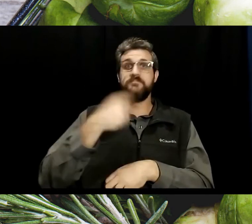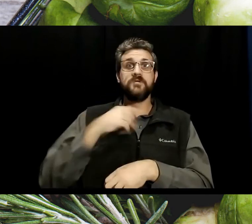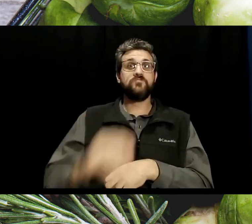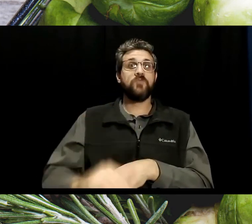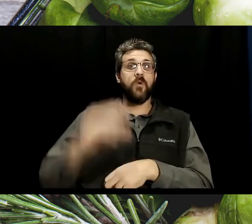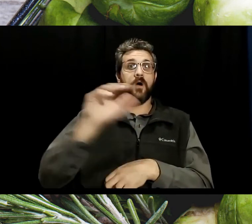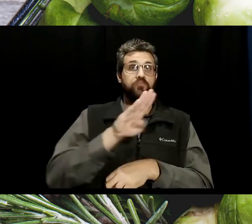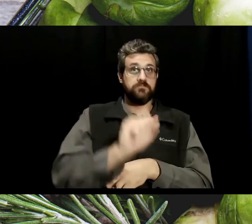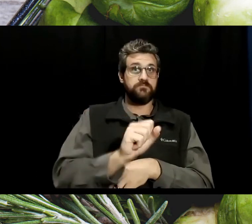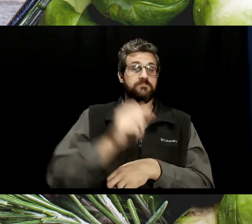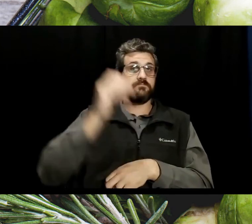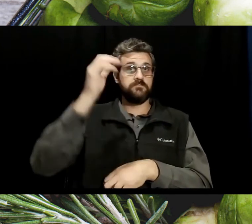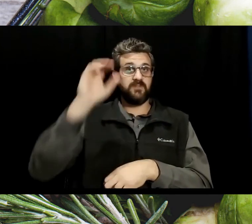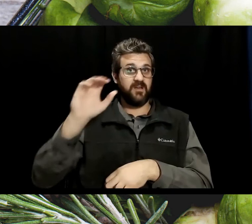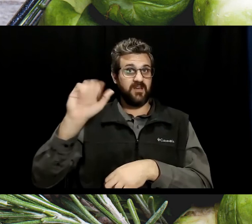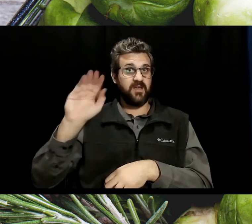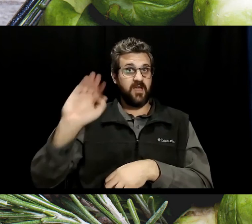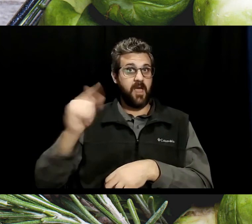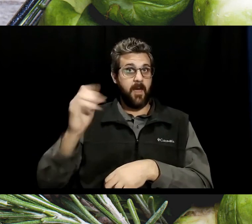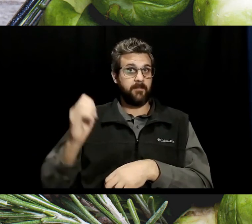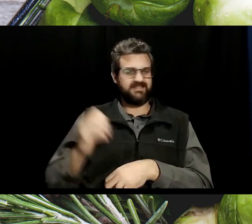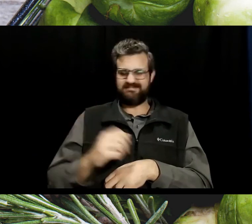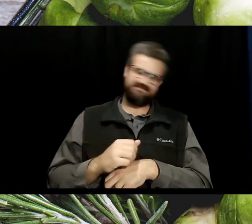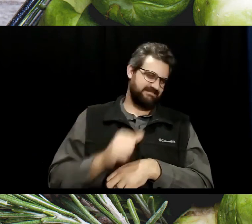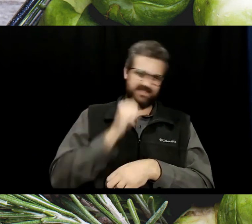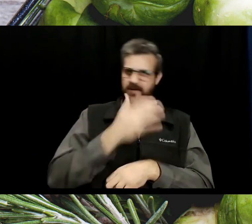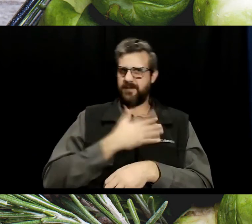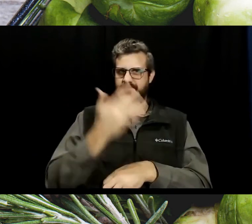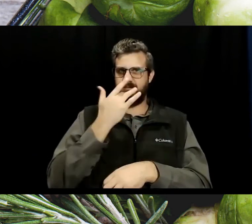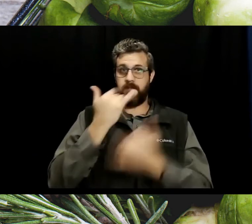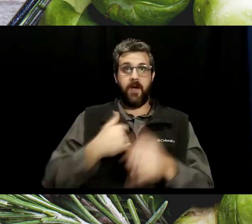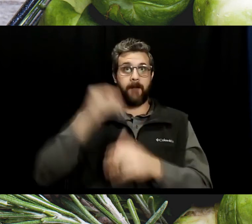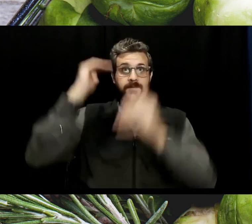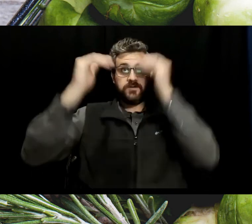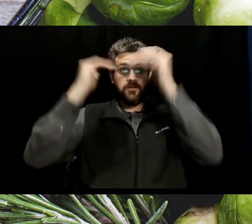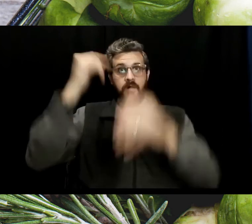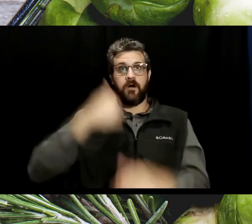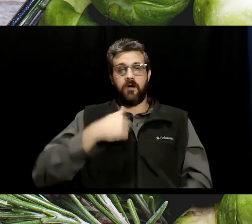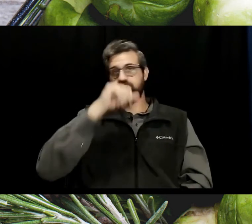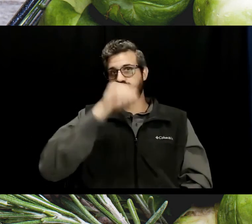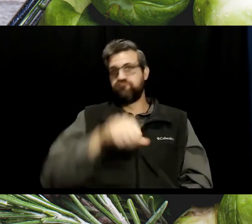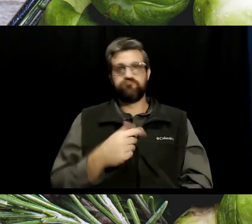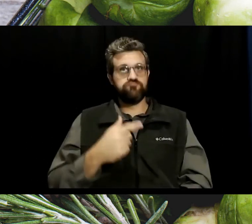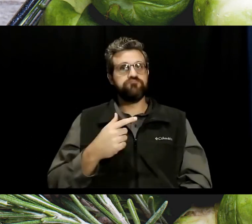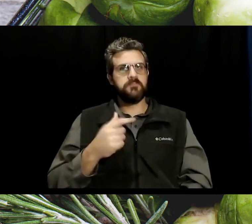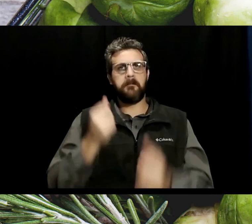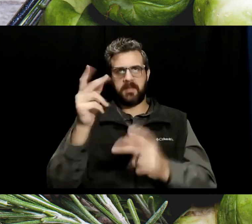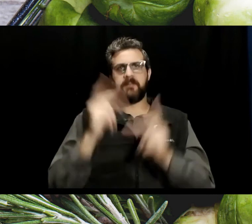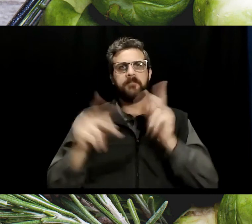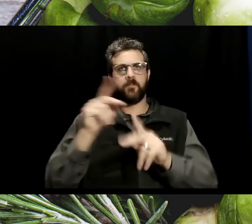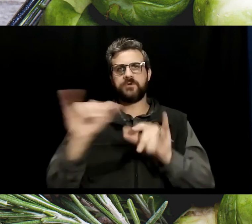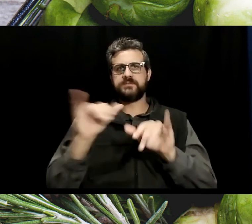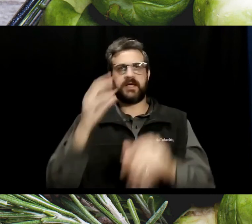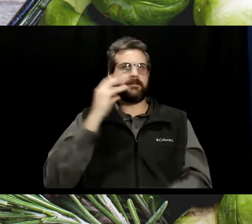cabbage were not my favorites, but I have learned to love them as an adult. So I think that that's probably lots of people have had that